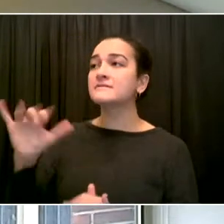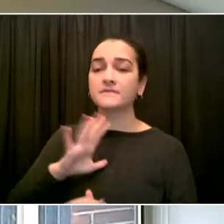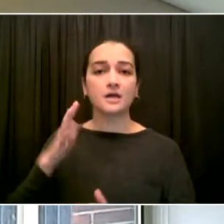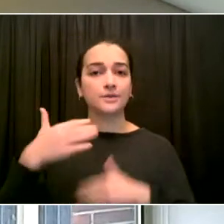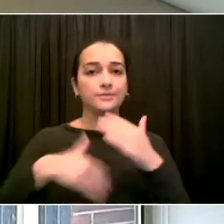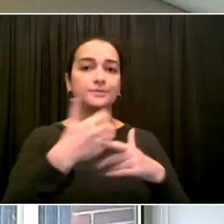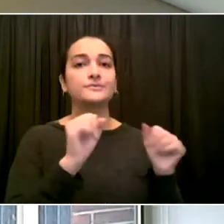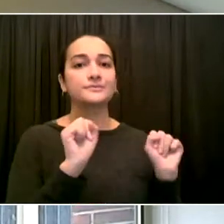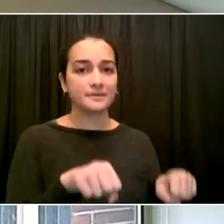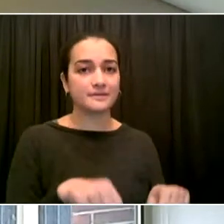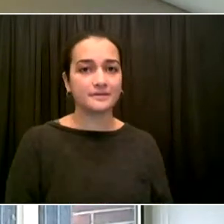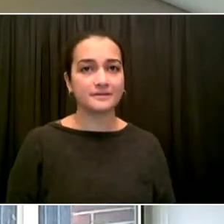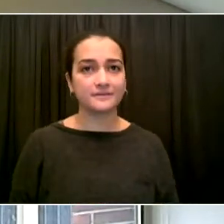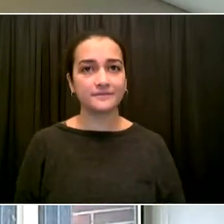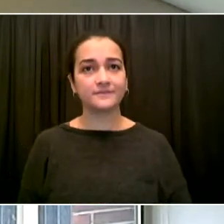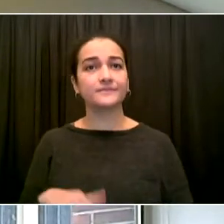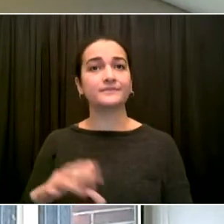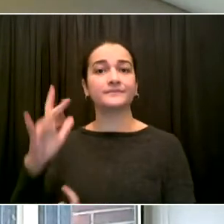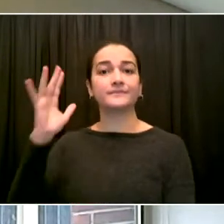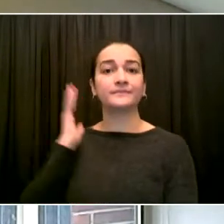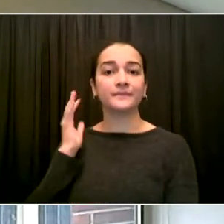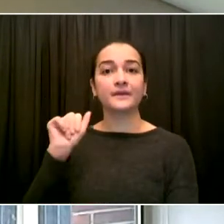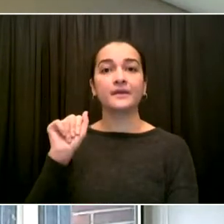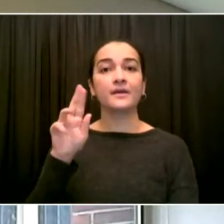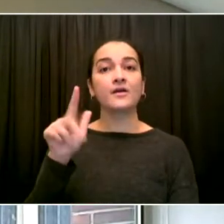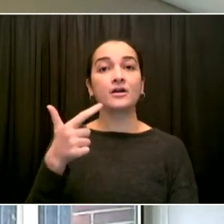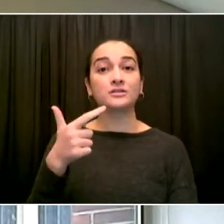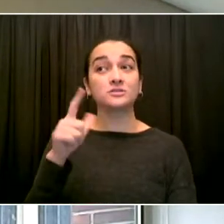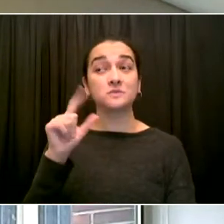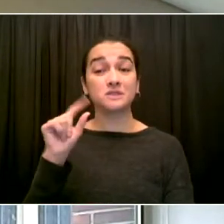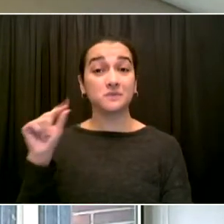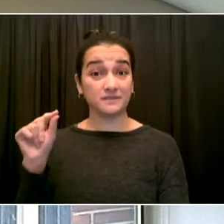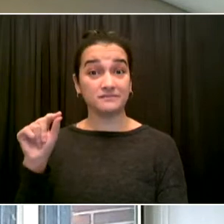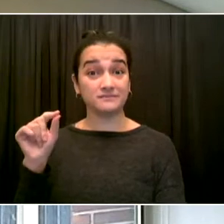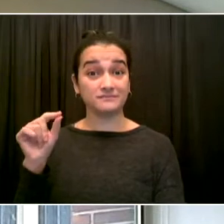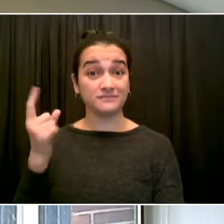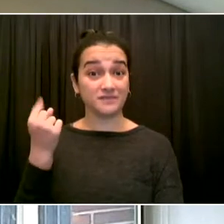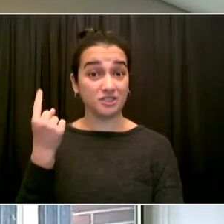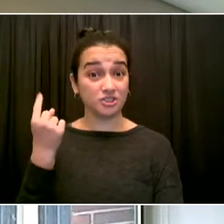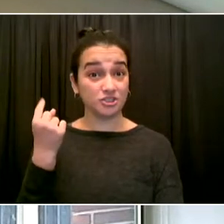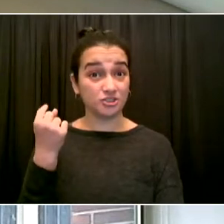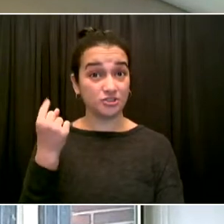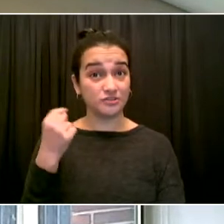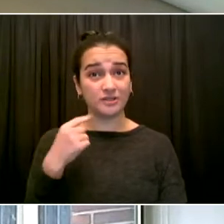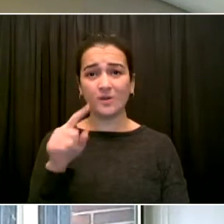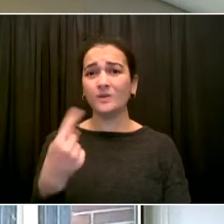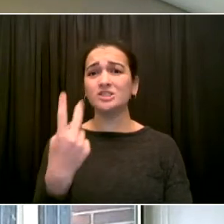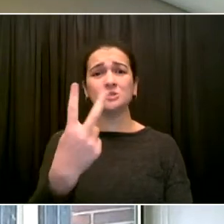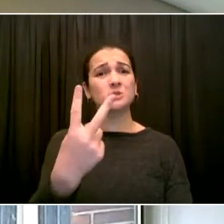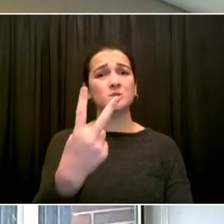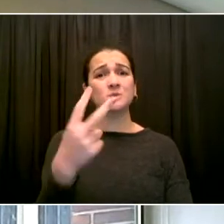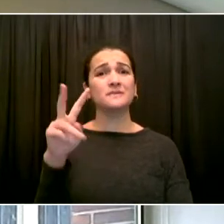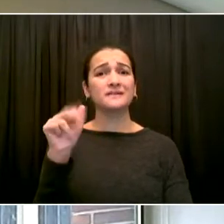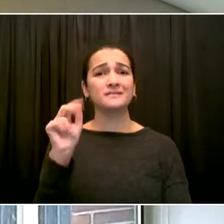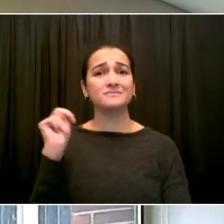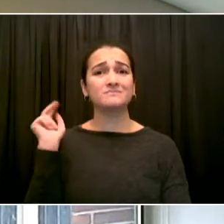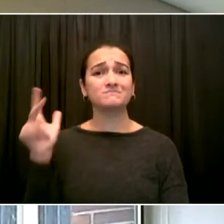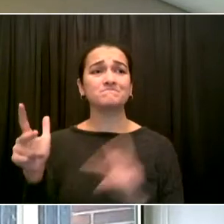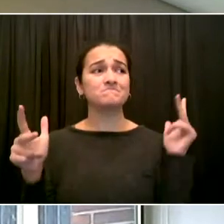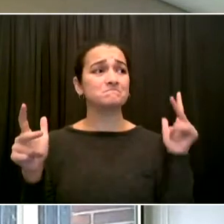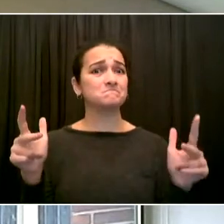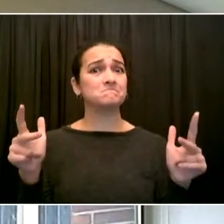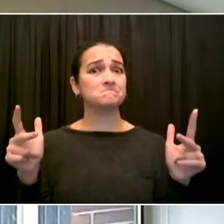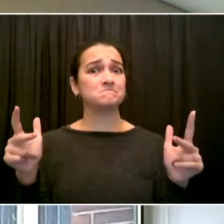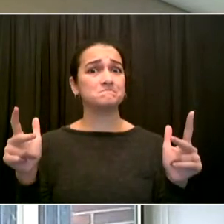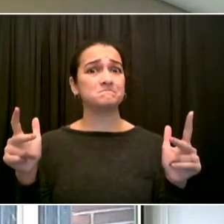successful because at that time, being able to move testing around, guided by you, our communities, was far and away the most effective